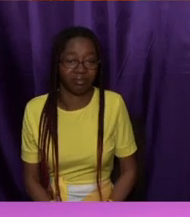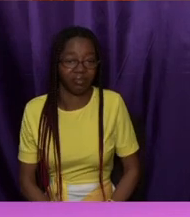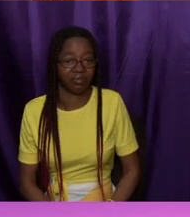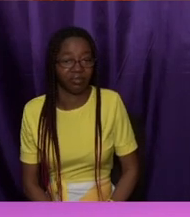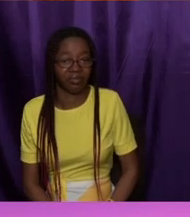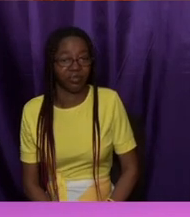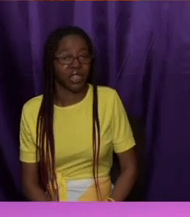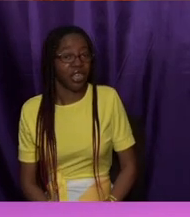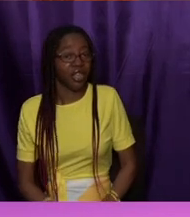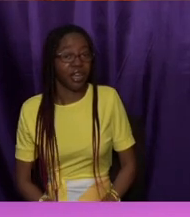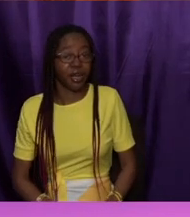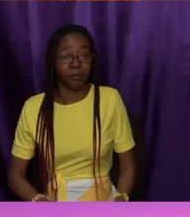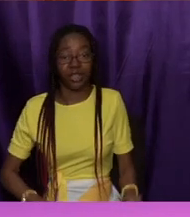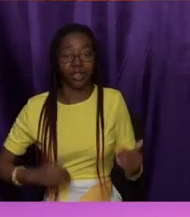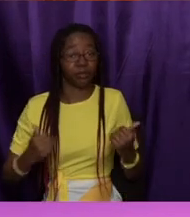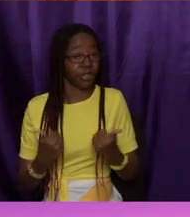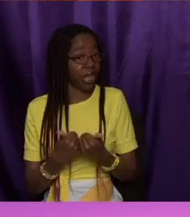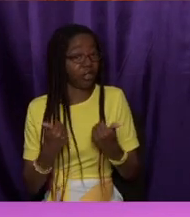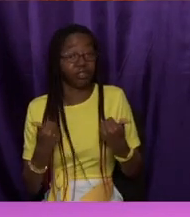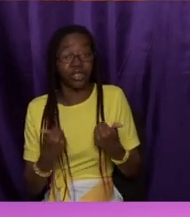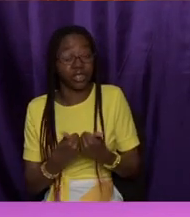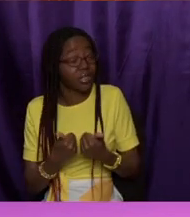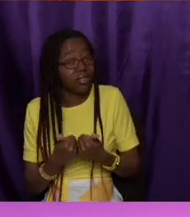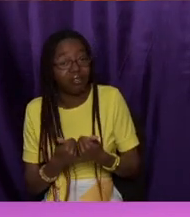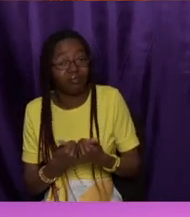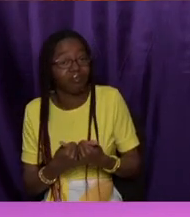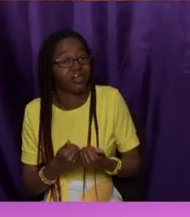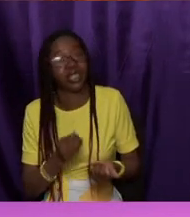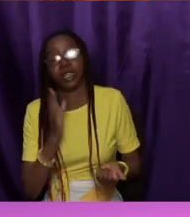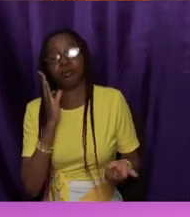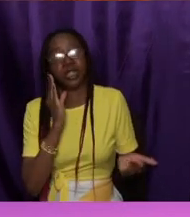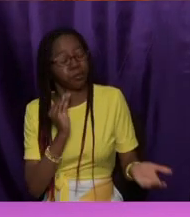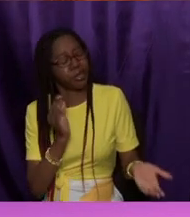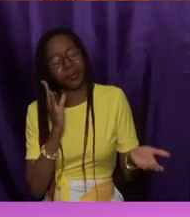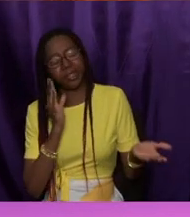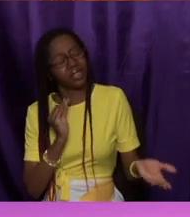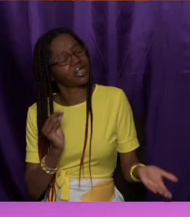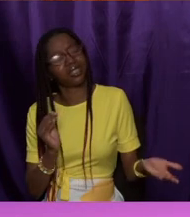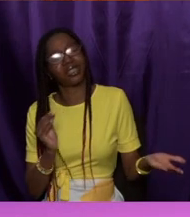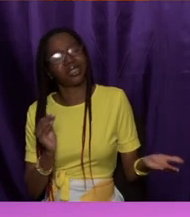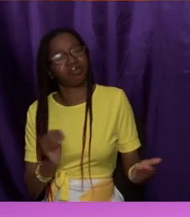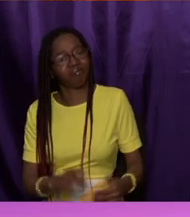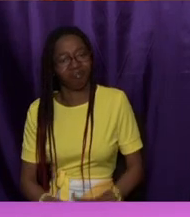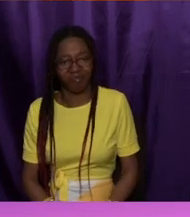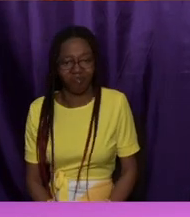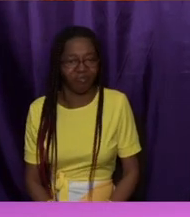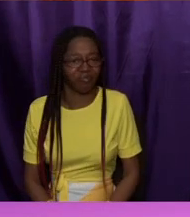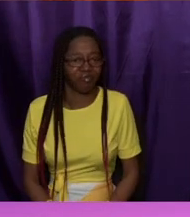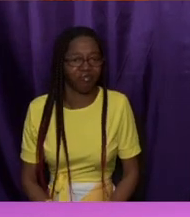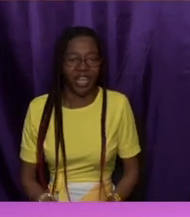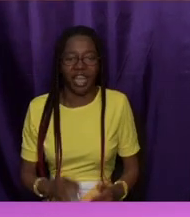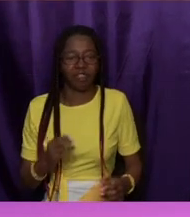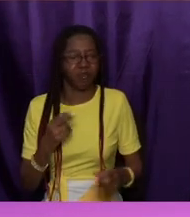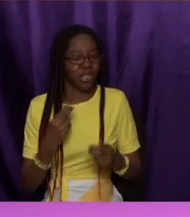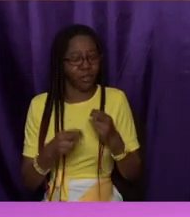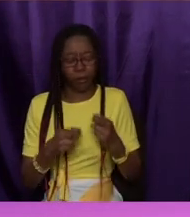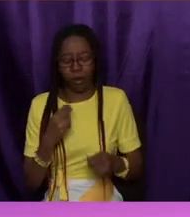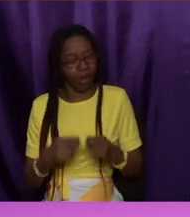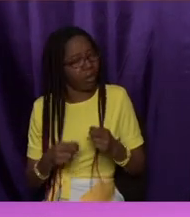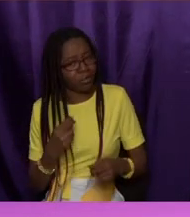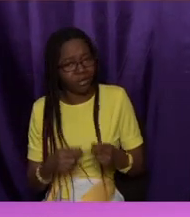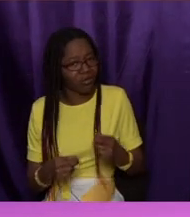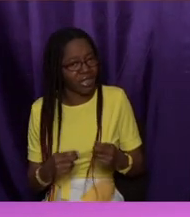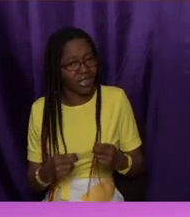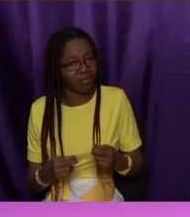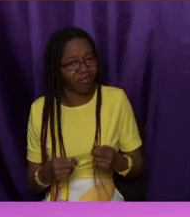There have been some trials. There have been some tribulations. There have been some setbacks. There's